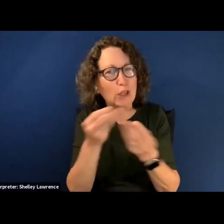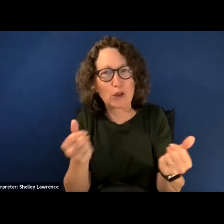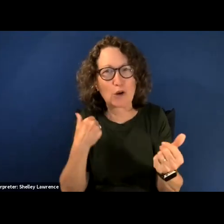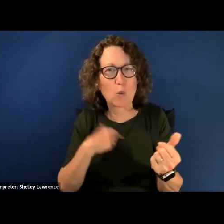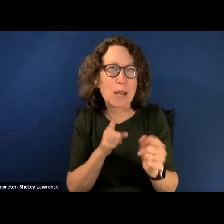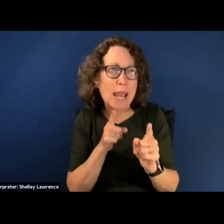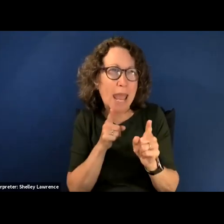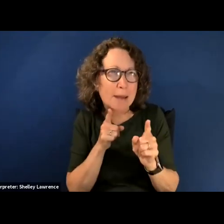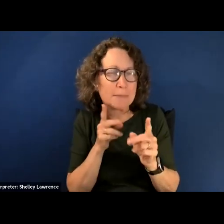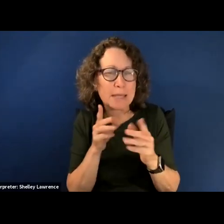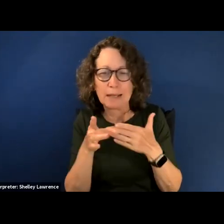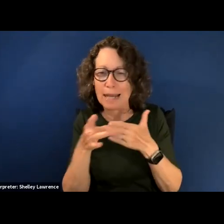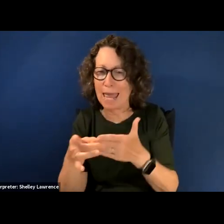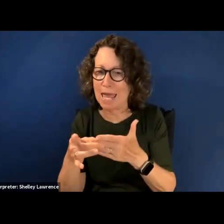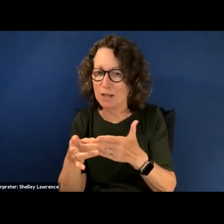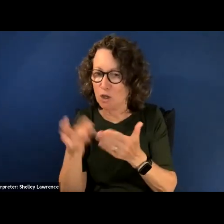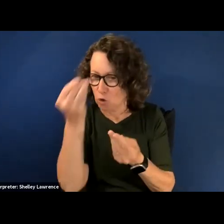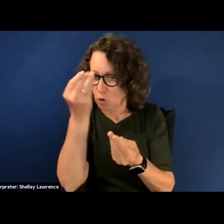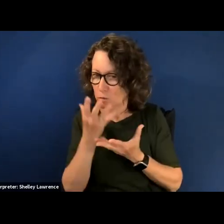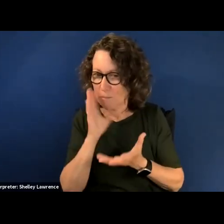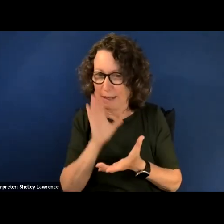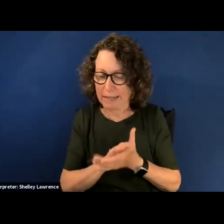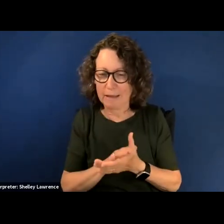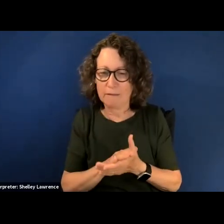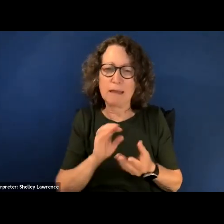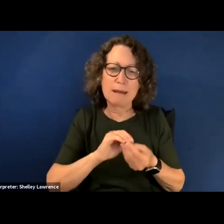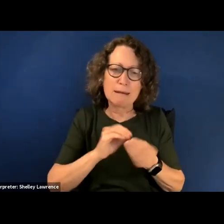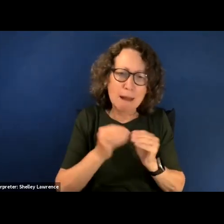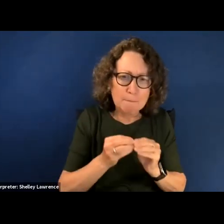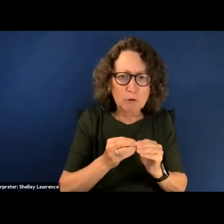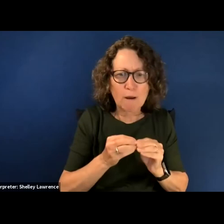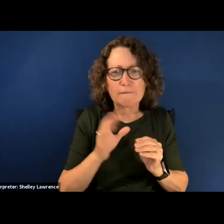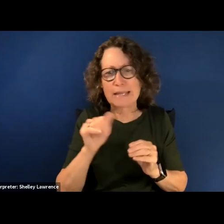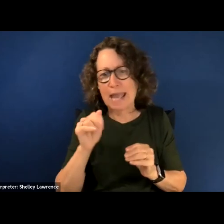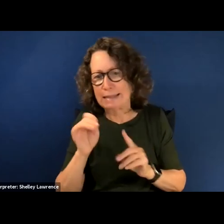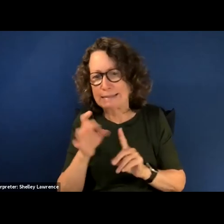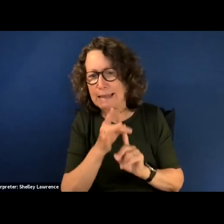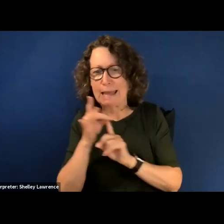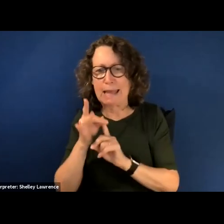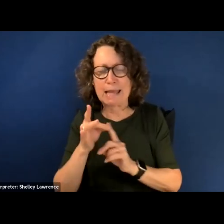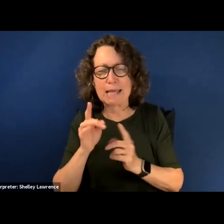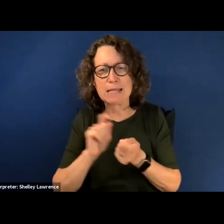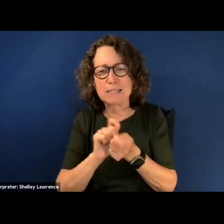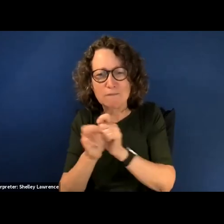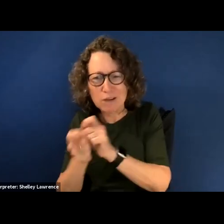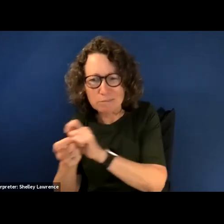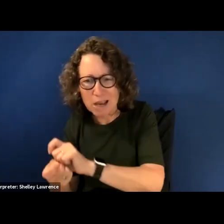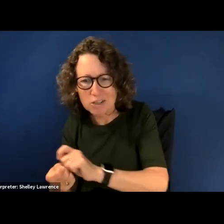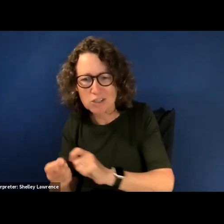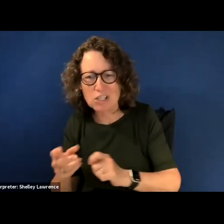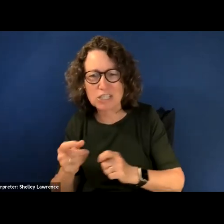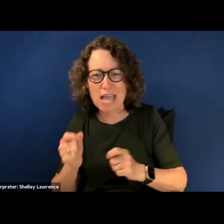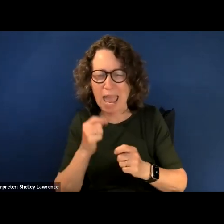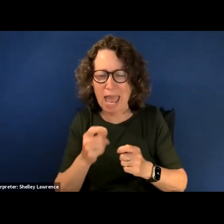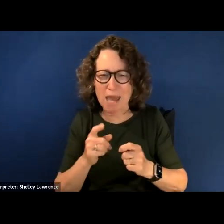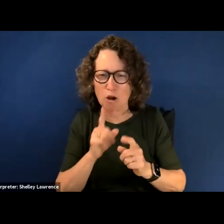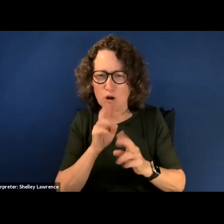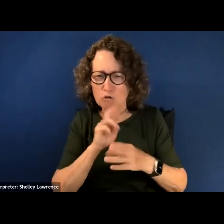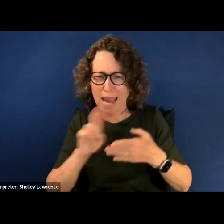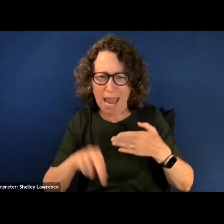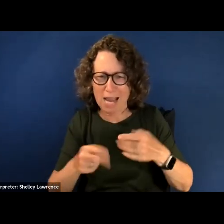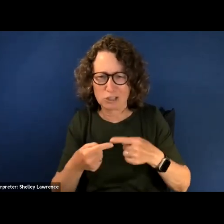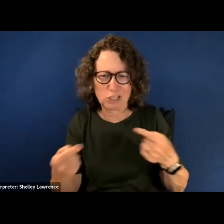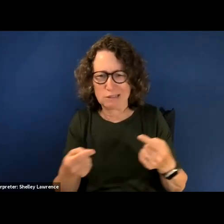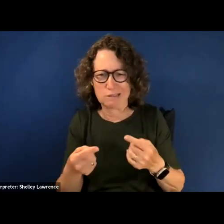have been led to believe. Breakthrough cases, virus mutations, and record-breaking adverse reactions are proving the shortcomings